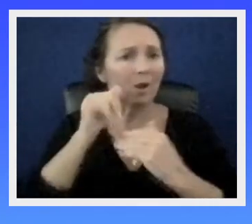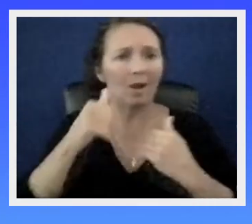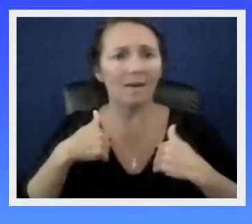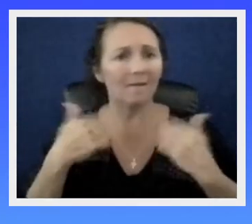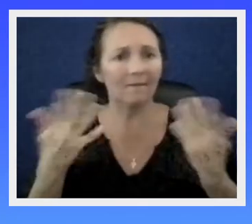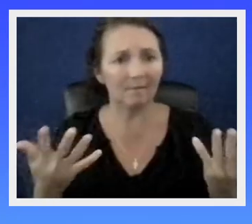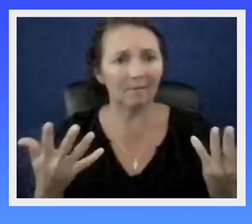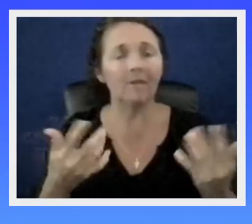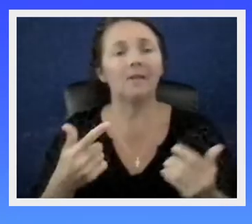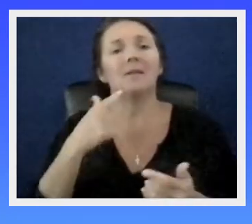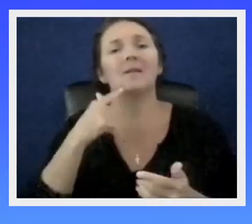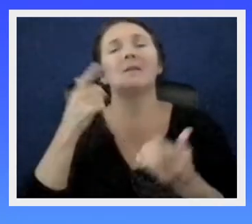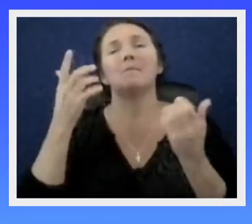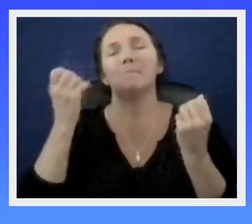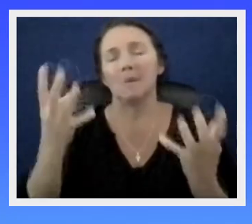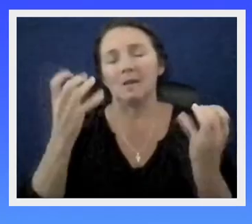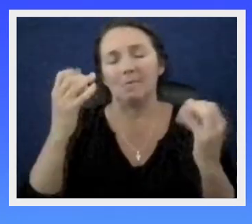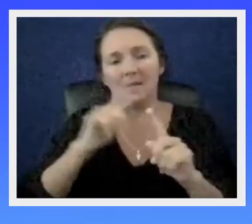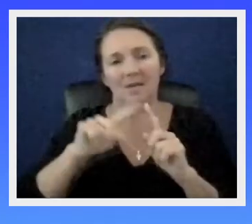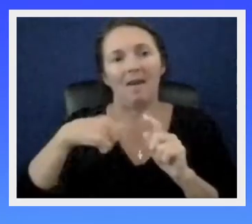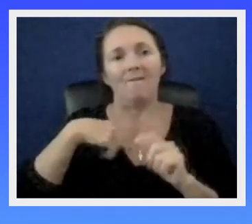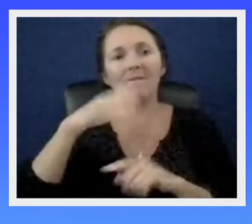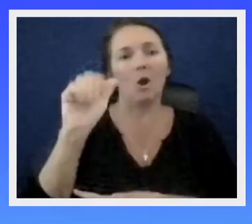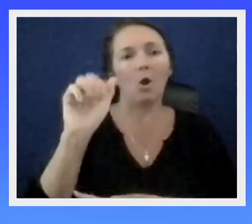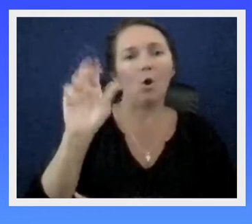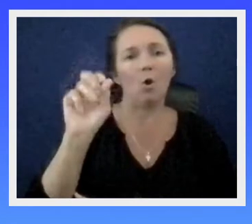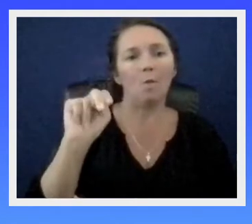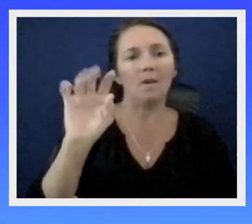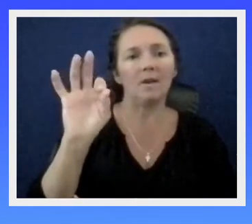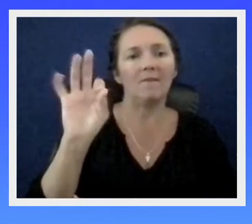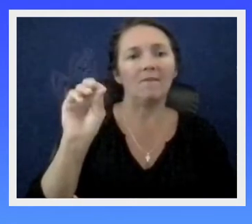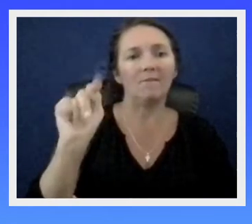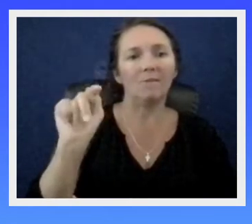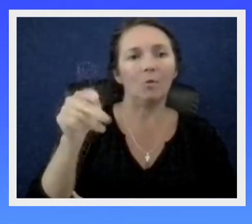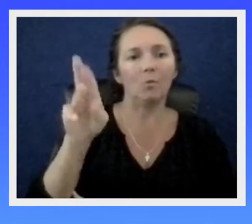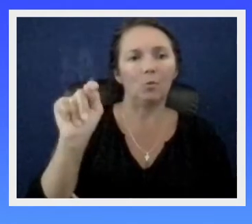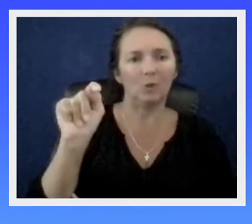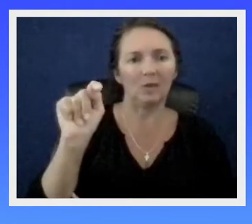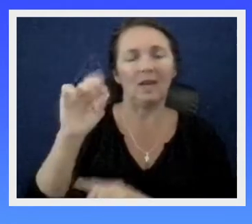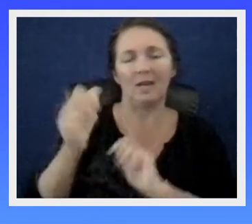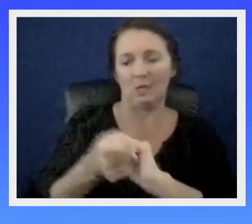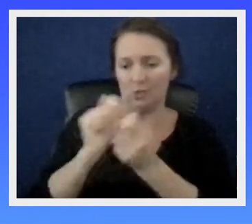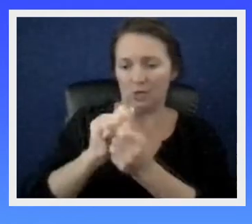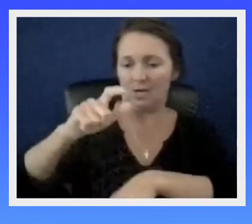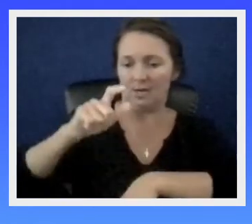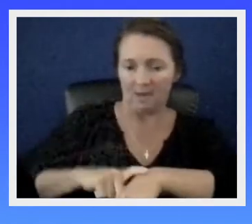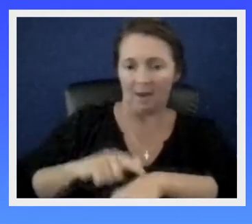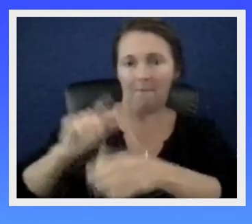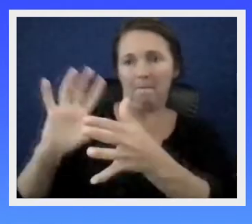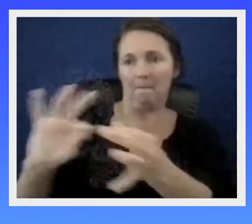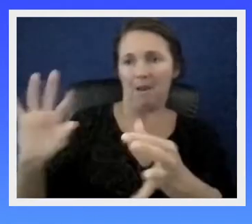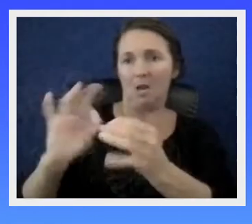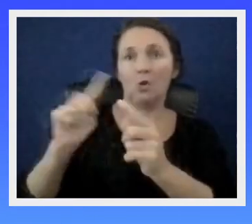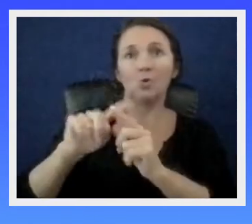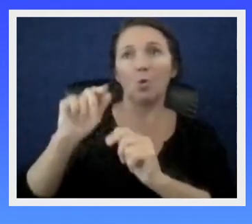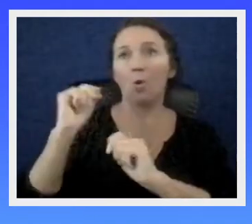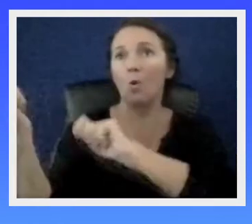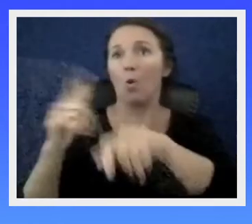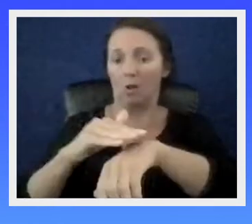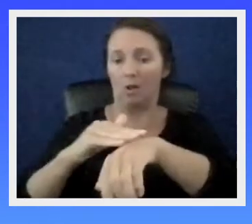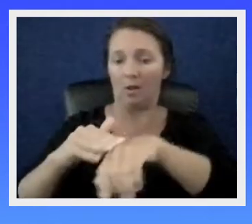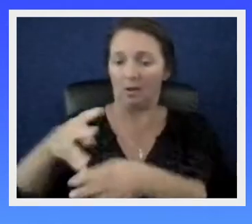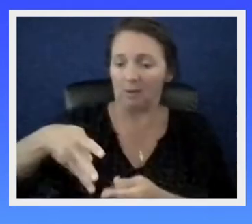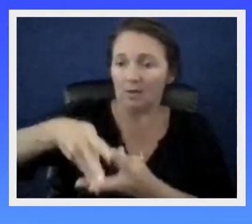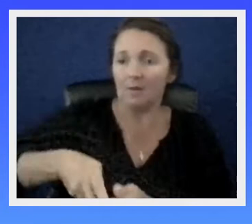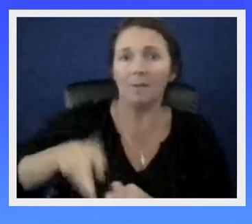leave significant carbon footprints, contributing to changing climates that disproportionately affect Indigenous people worldwide. I